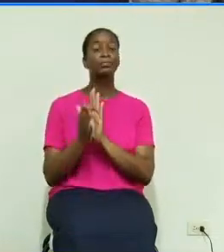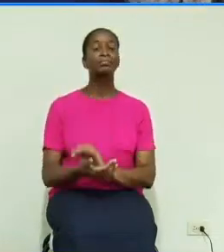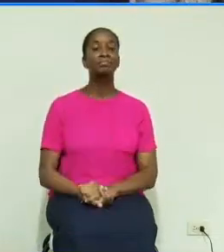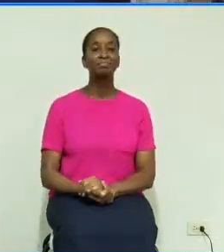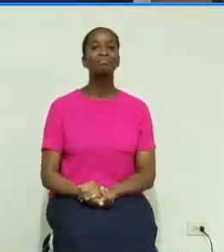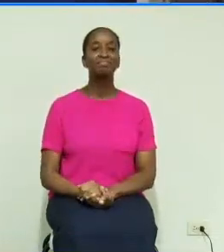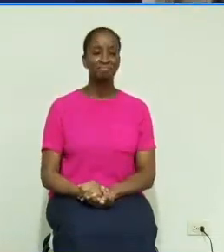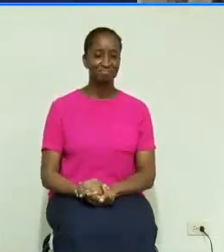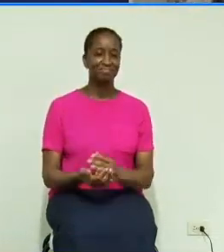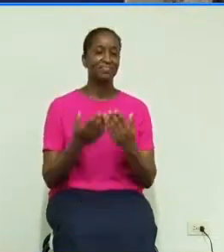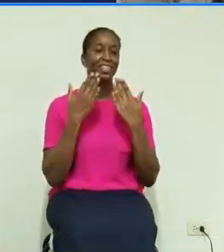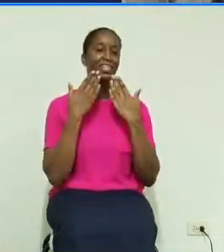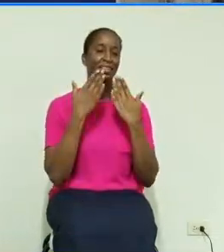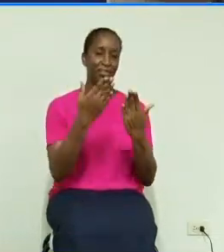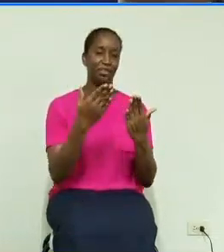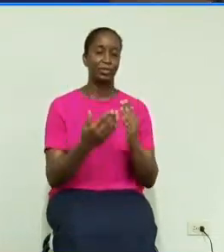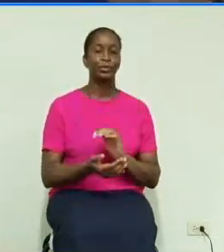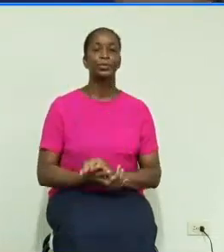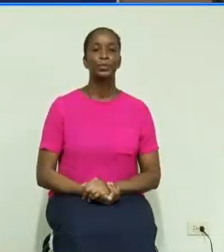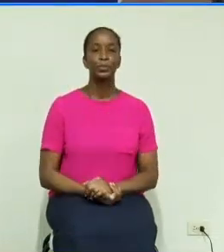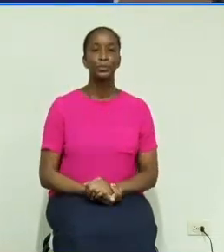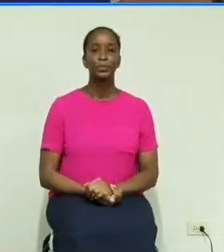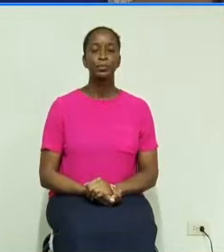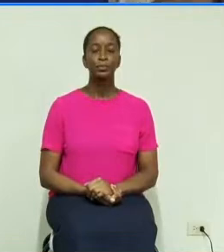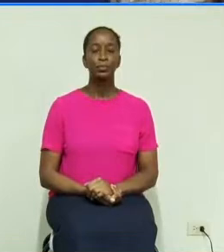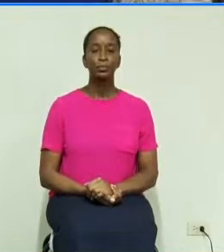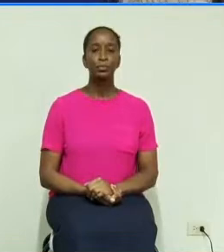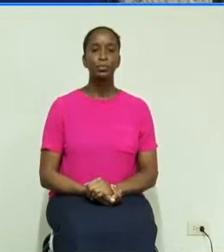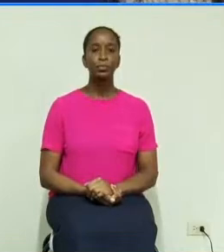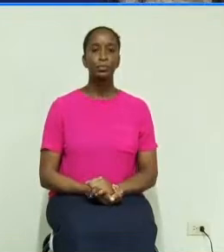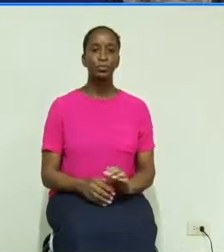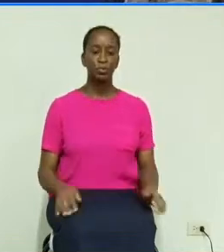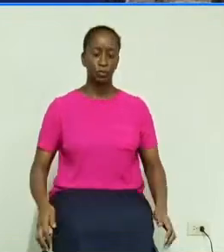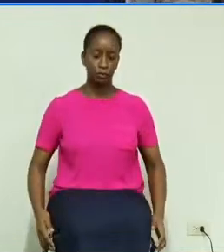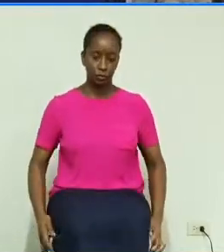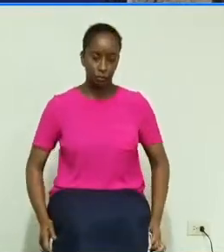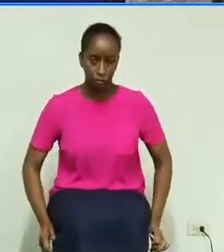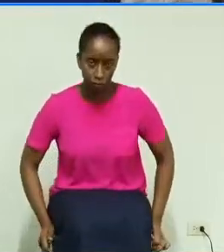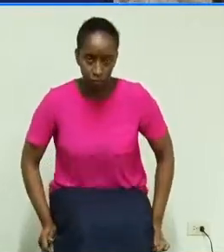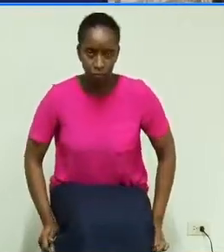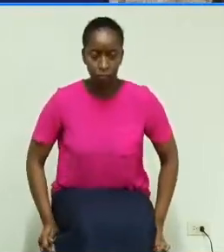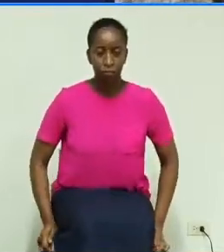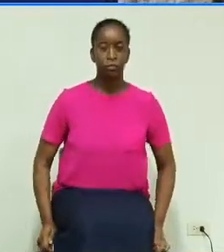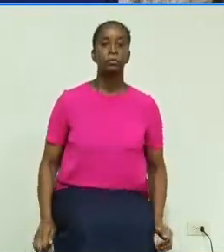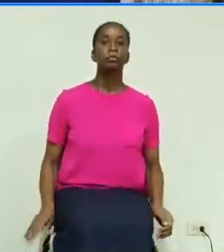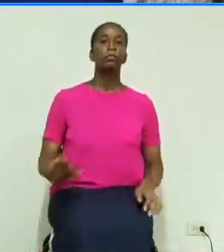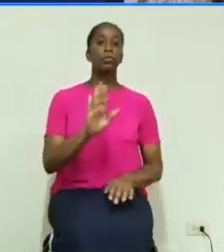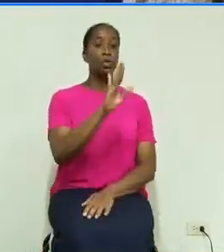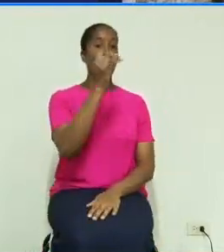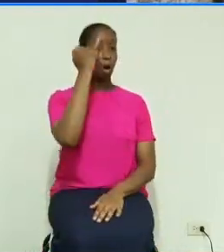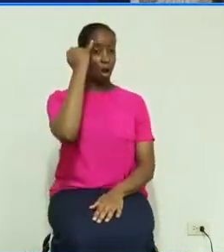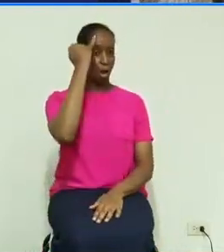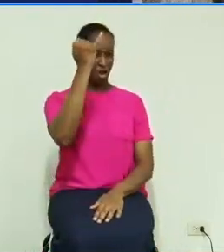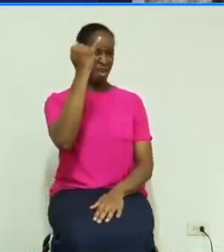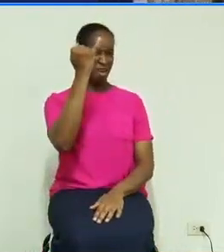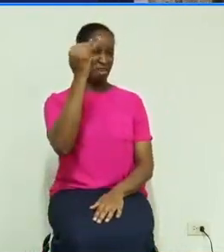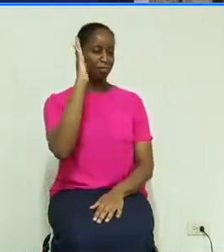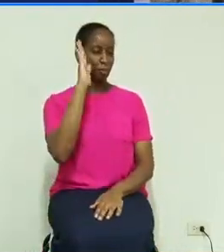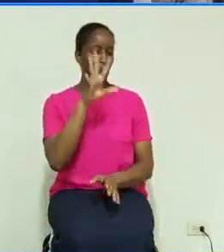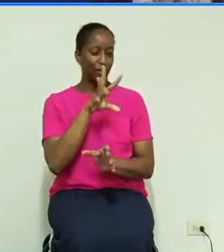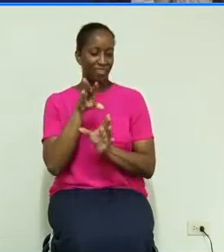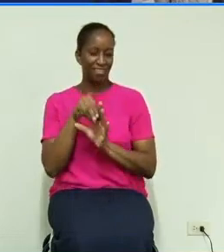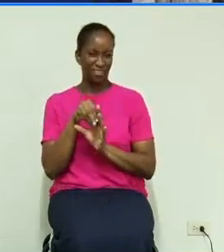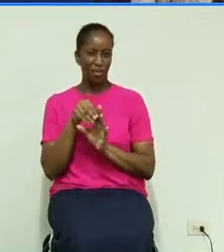Worrell. We note it, and we will discuss it with the other recommendations and ideas. I want, if I may, to put